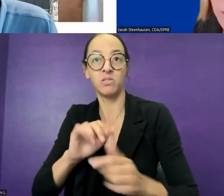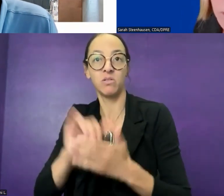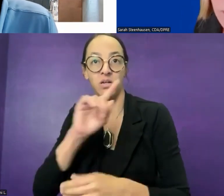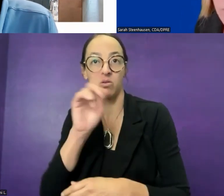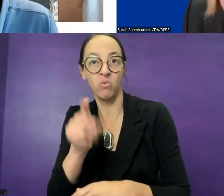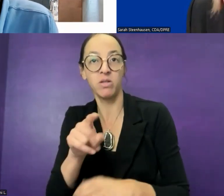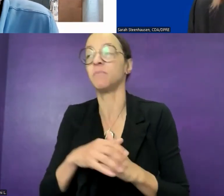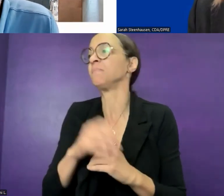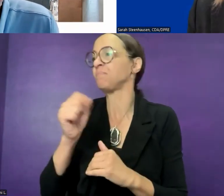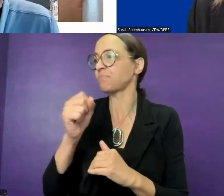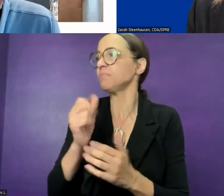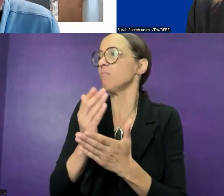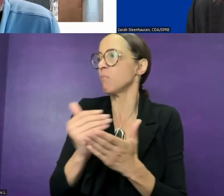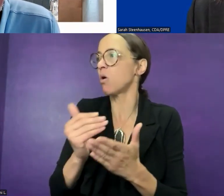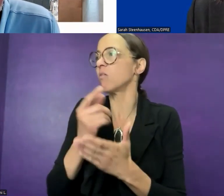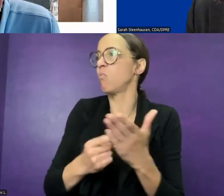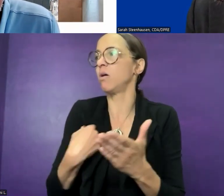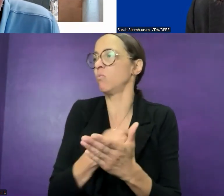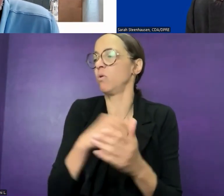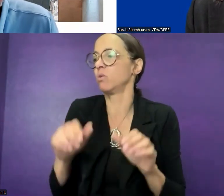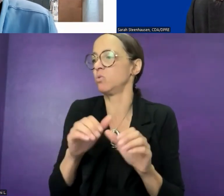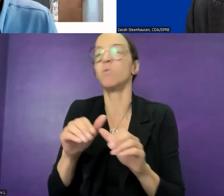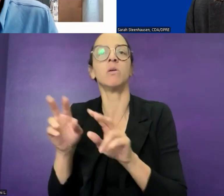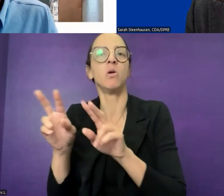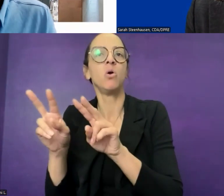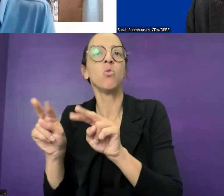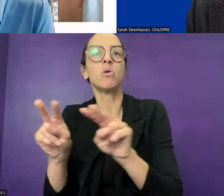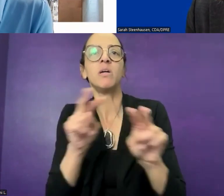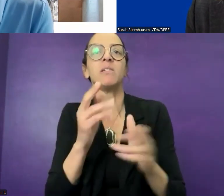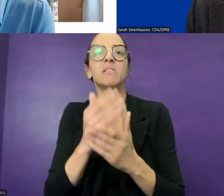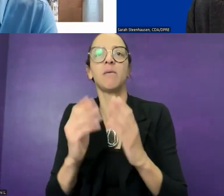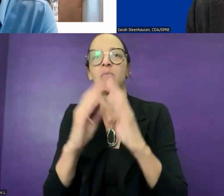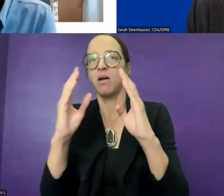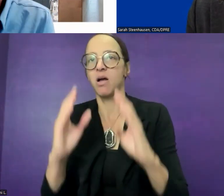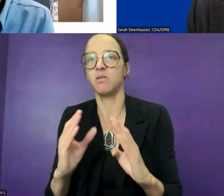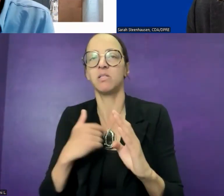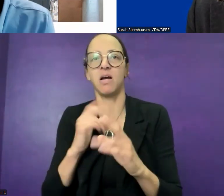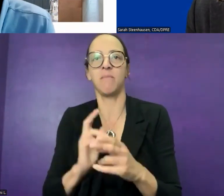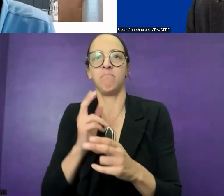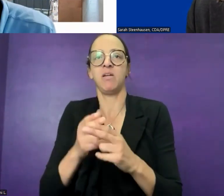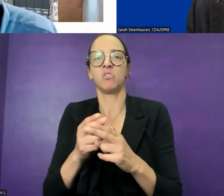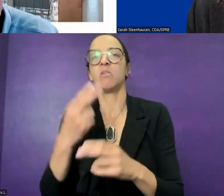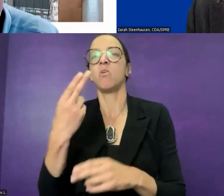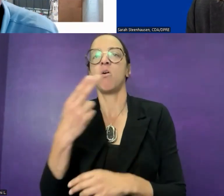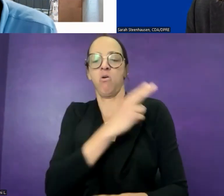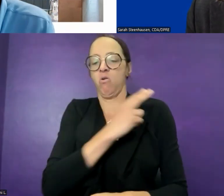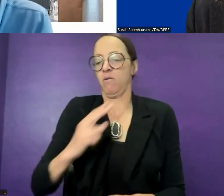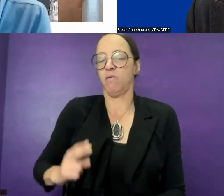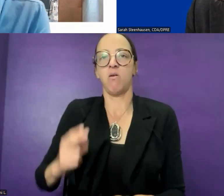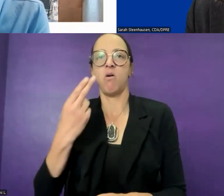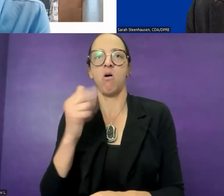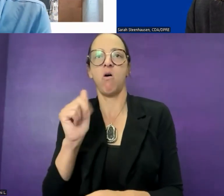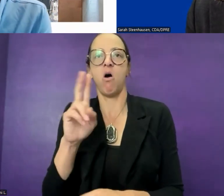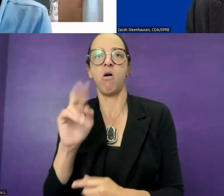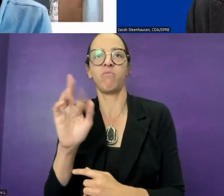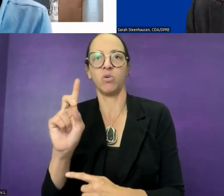some of the housing. I mentioned that the Harvard Joint Center for Housing Studies, led by Jen Malinsky, is going to be looking